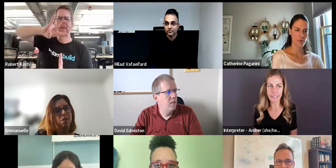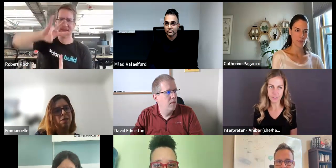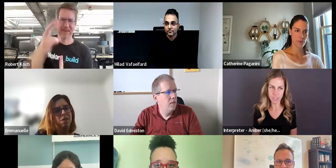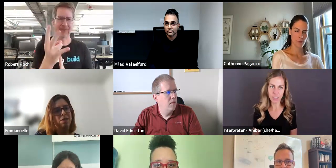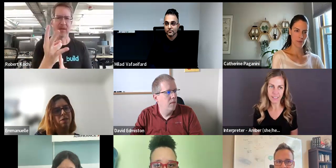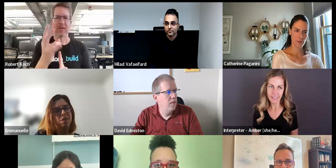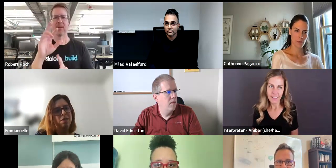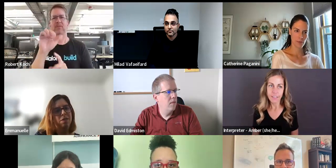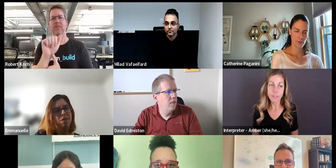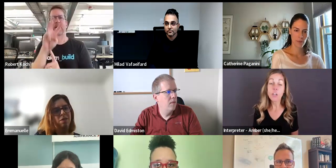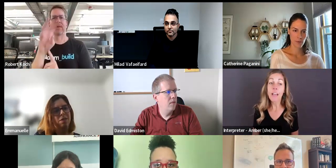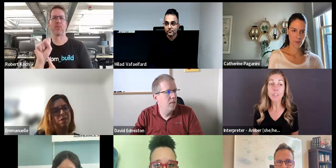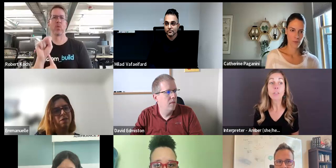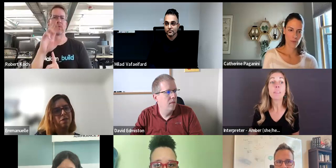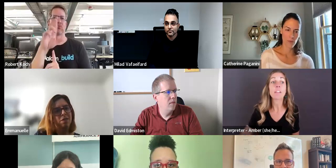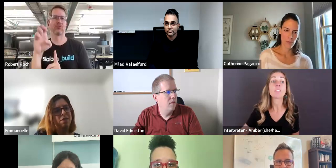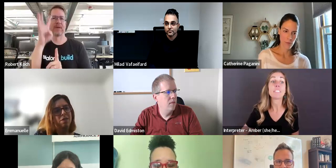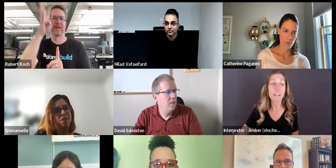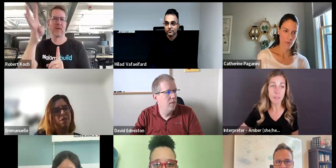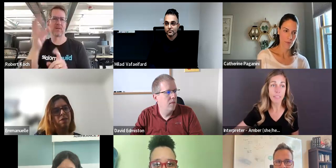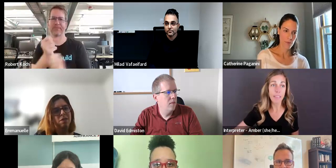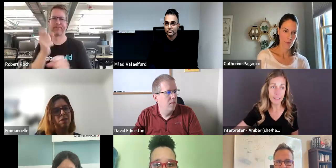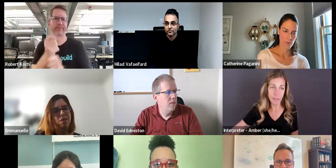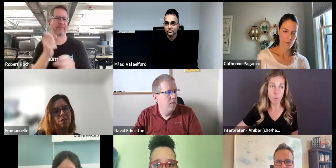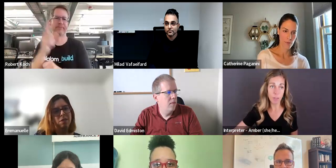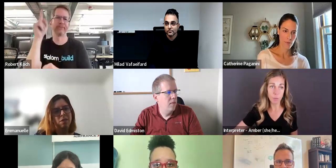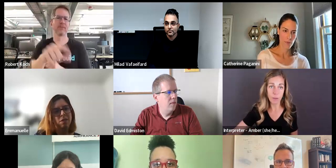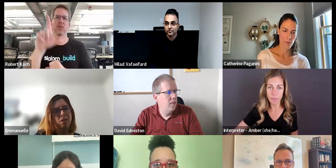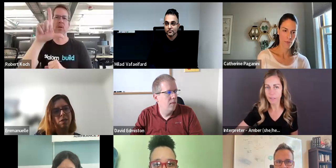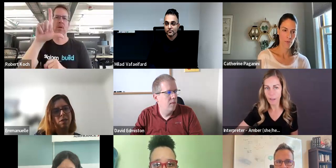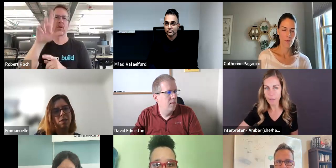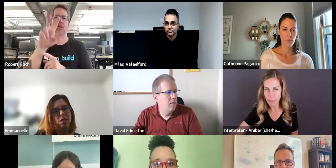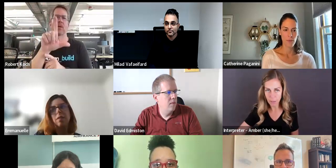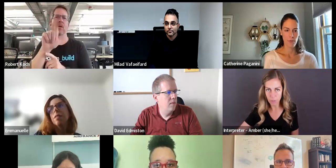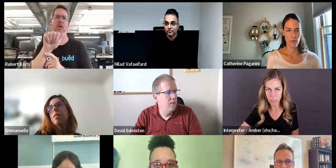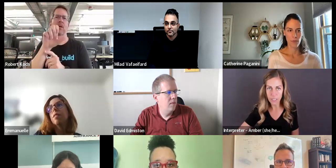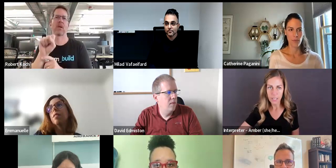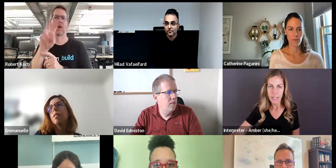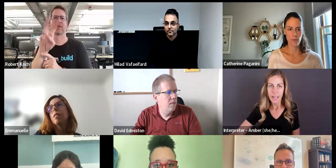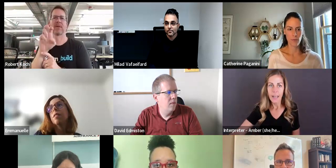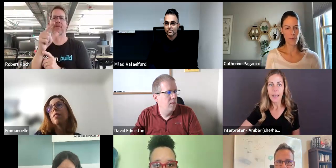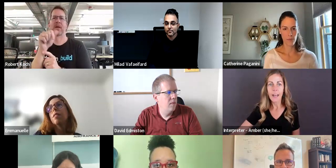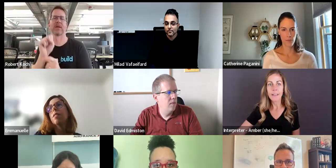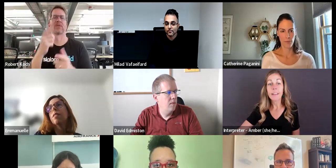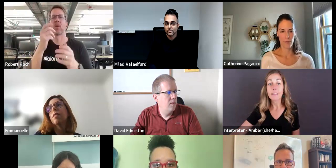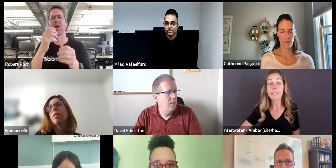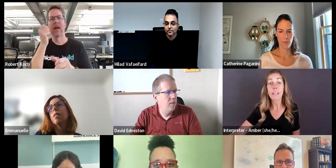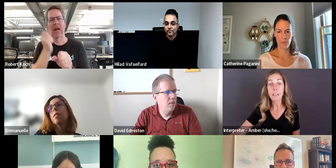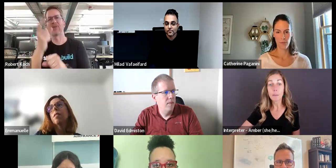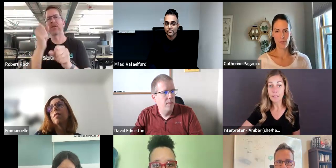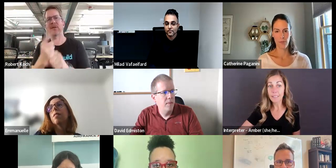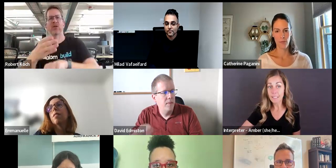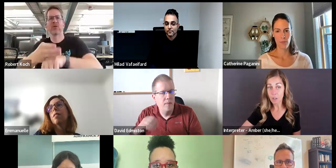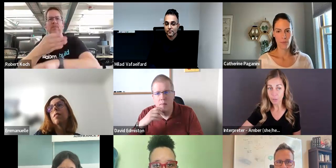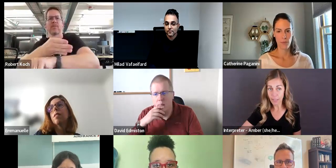reinvent this year. That's going to actually be their 7th AWS reinvent. They have them annually. And it's